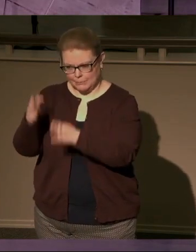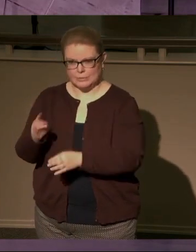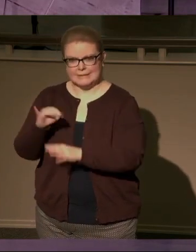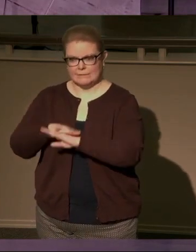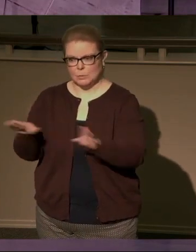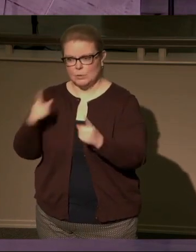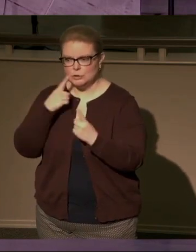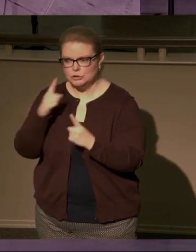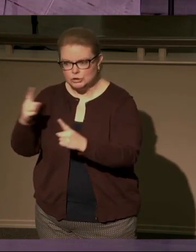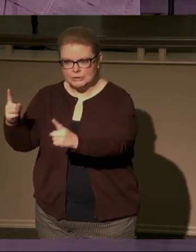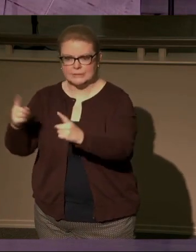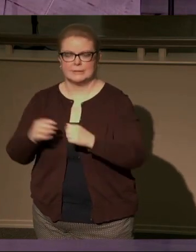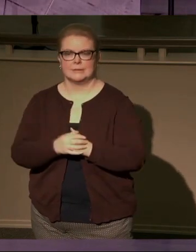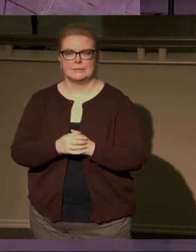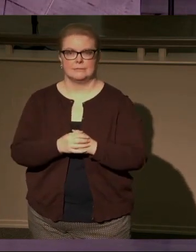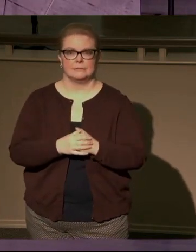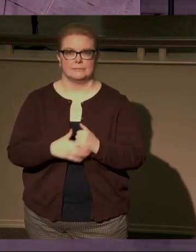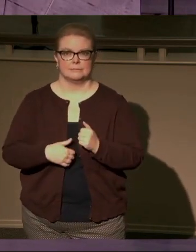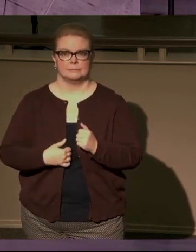achieve?